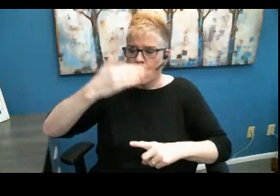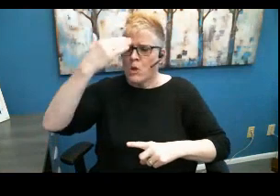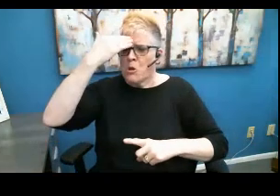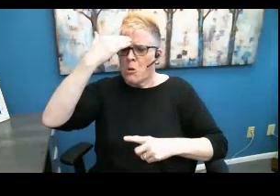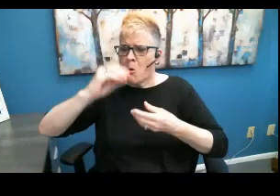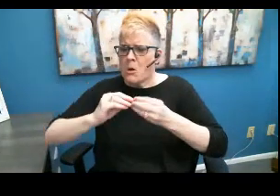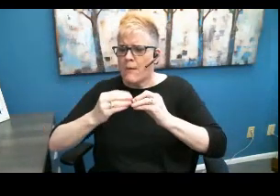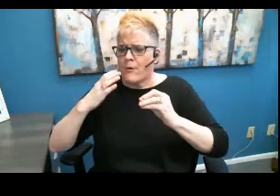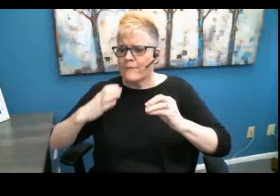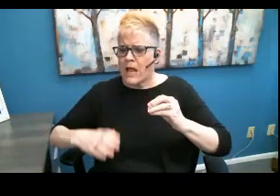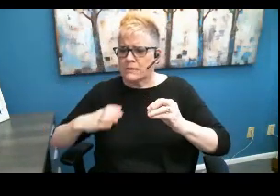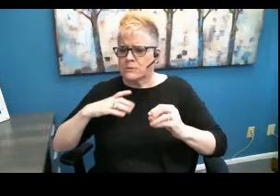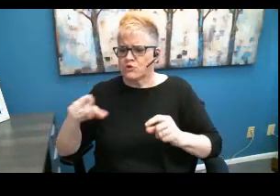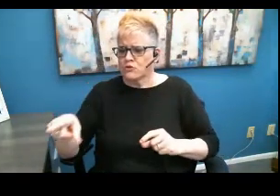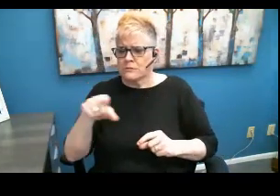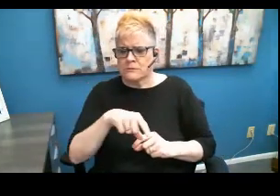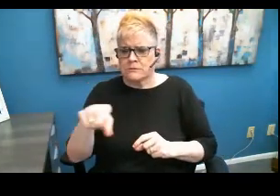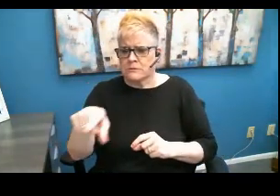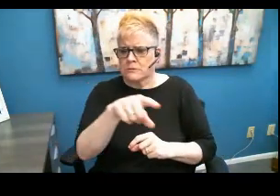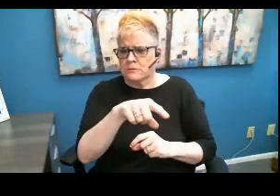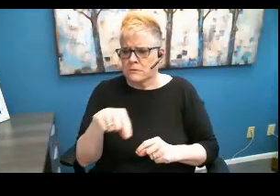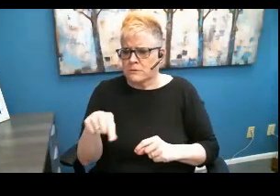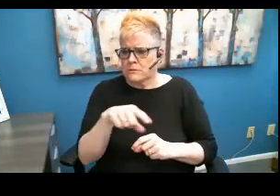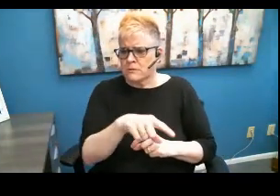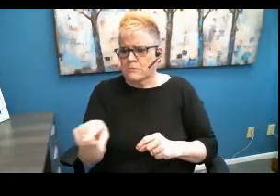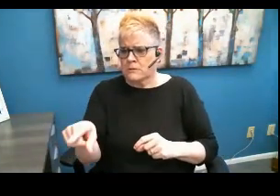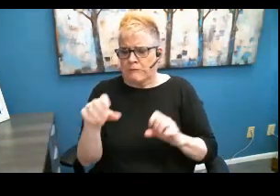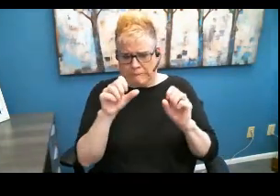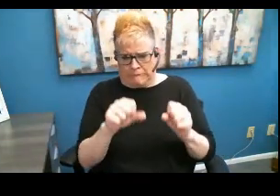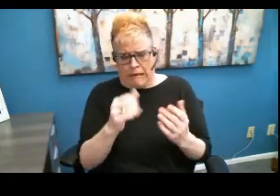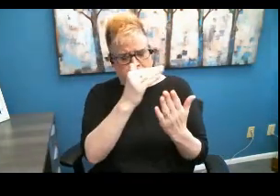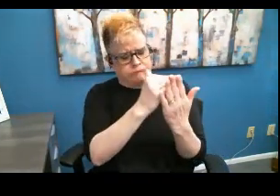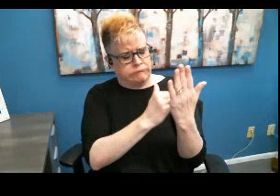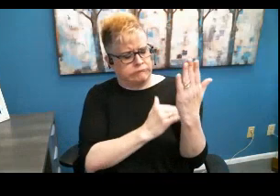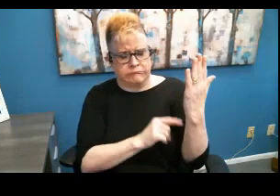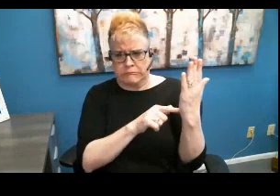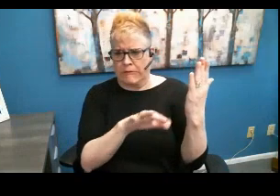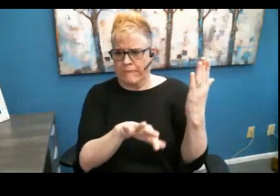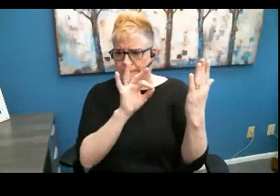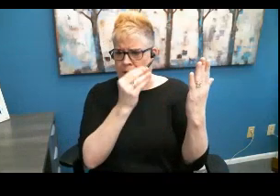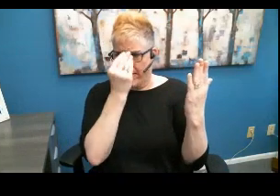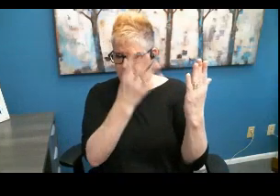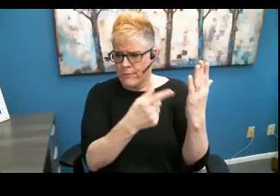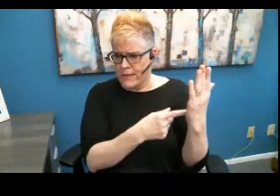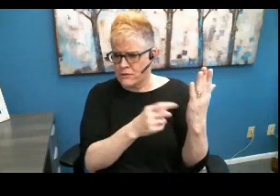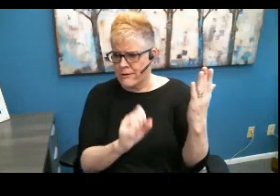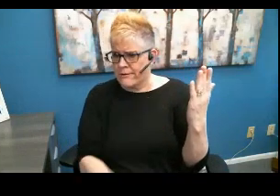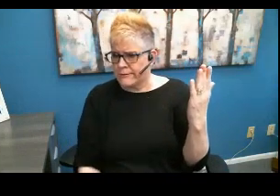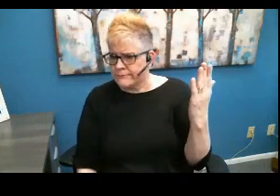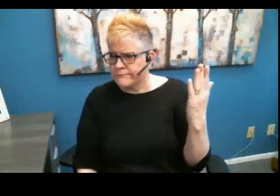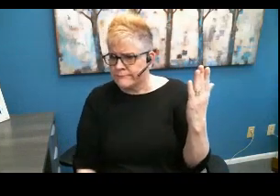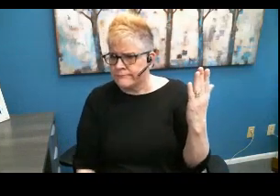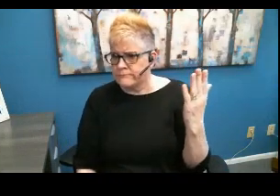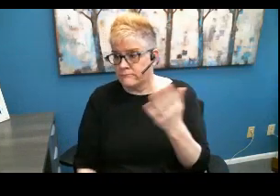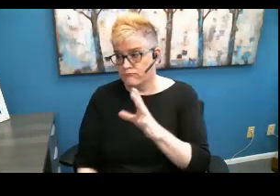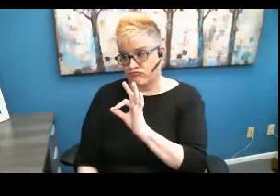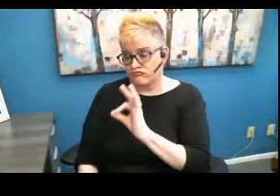a specific territory. So certainly we could go through our customer list and find that information. Yeah, great